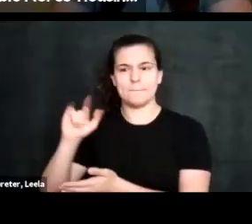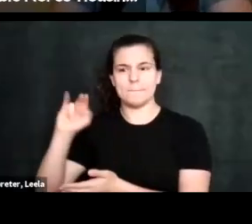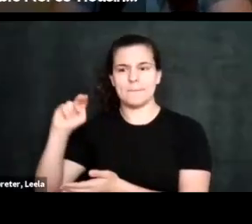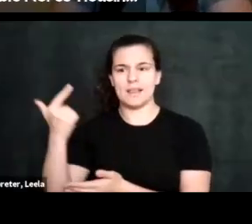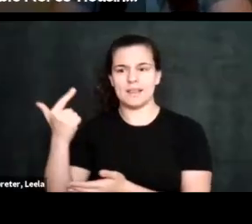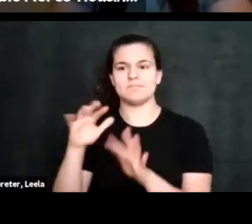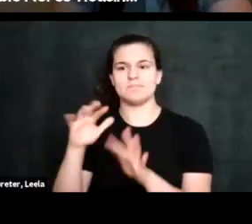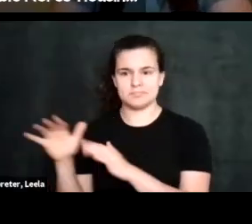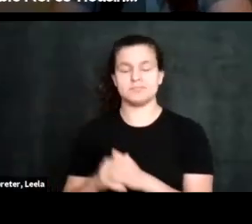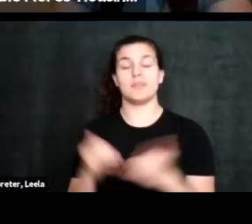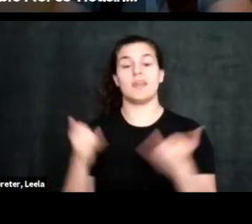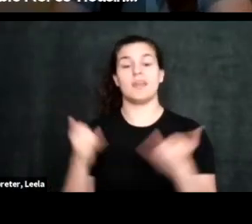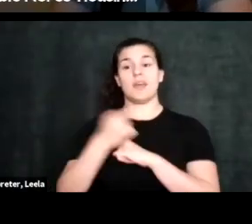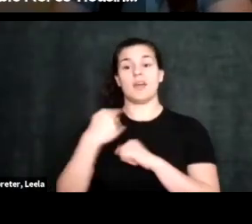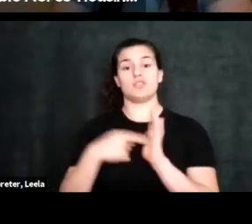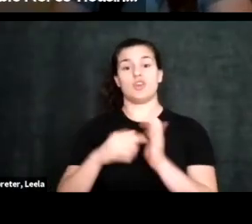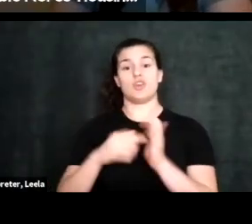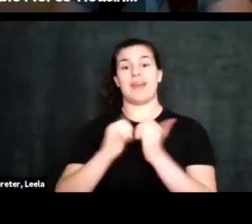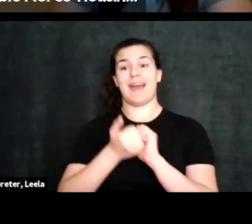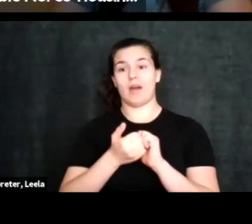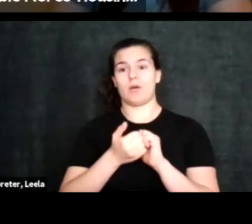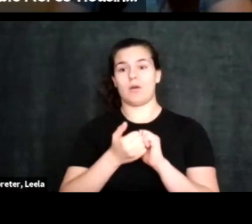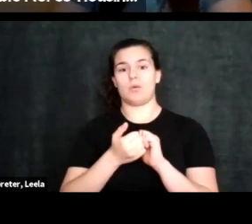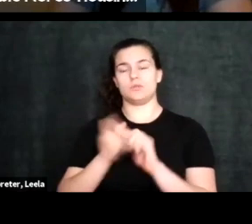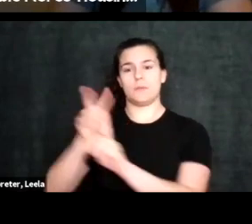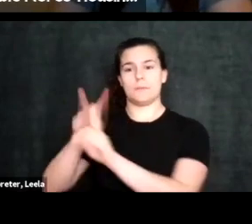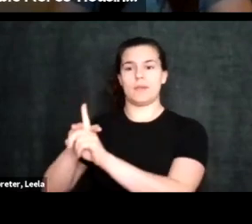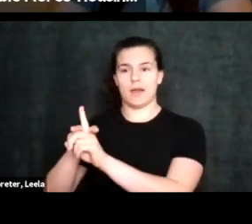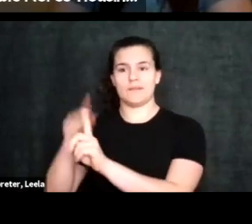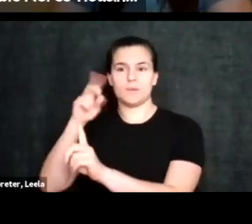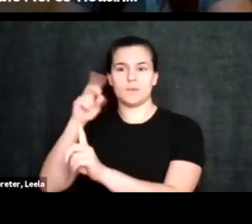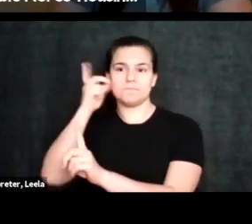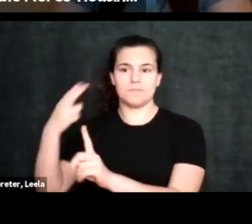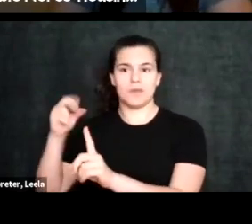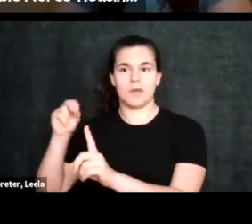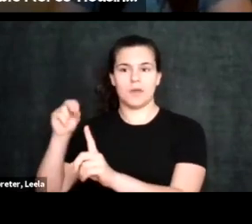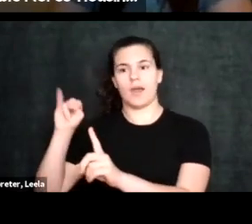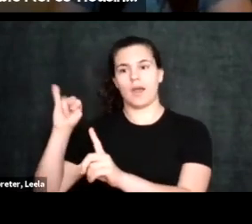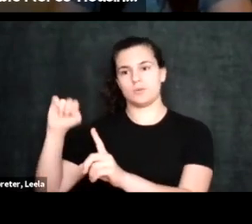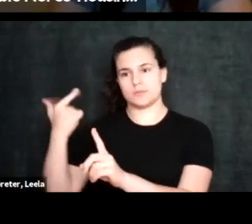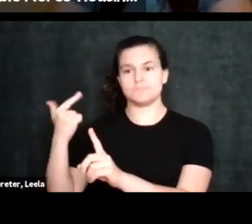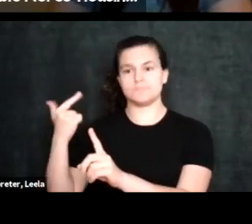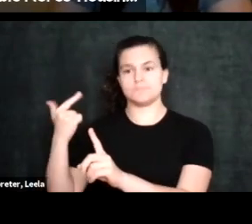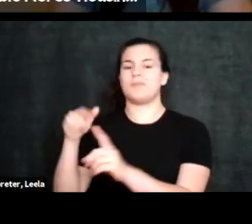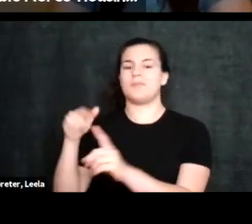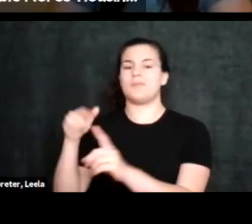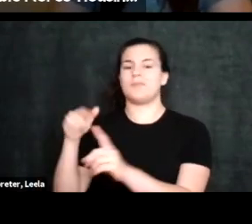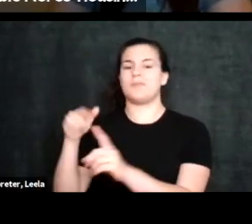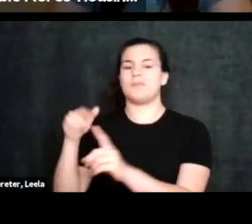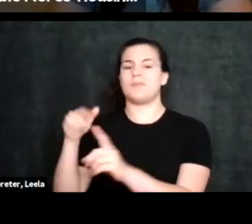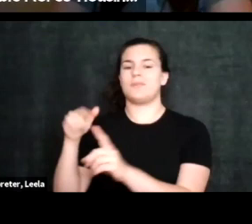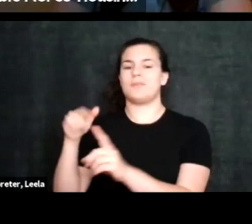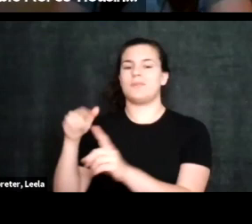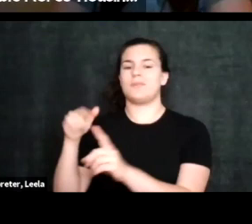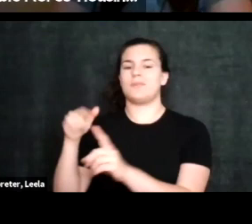how to apply for housing. So first you'll need you would need to have already been accepted and received your acceptance